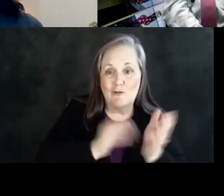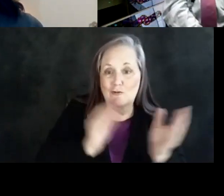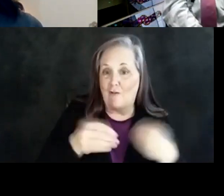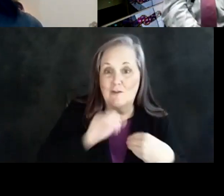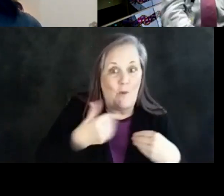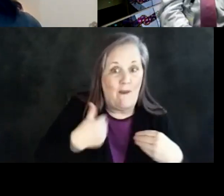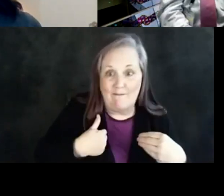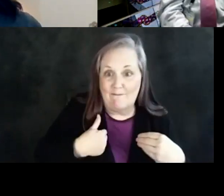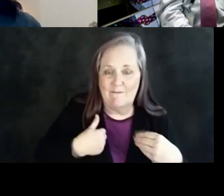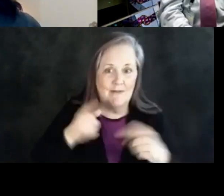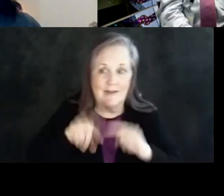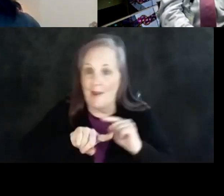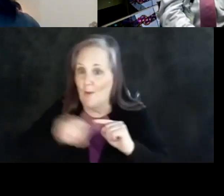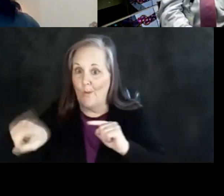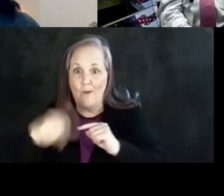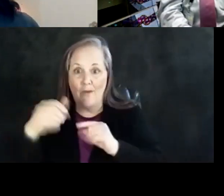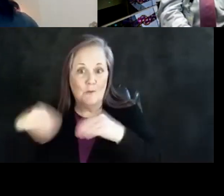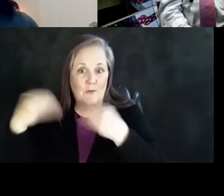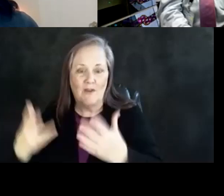that has the vaccine.